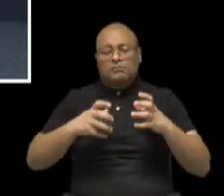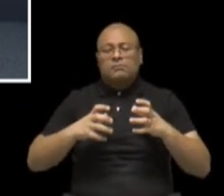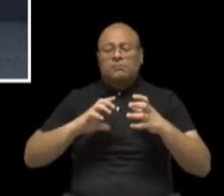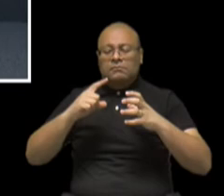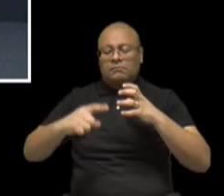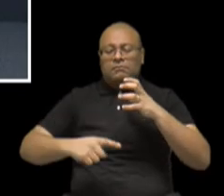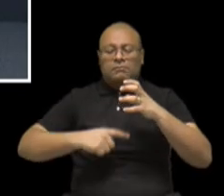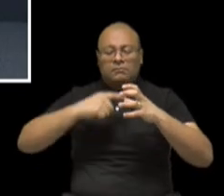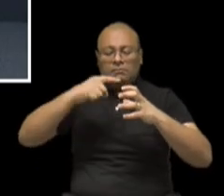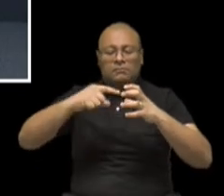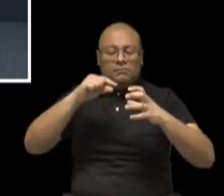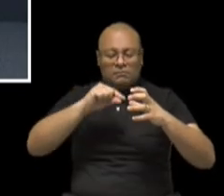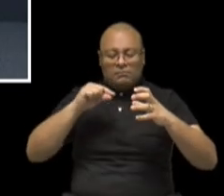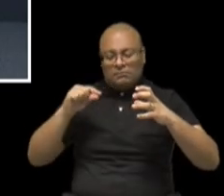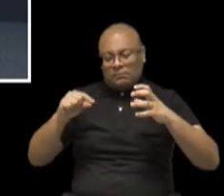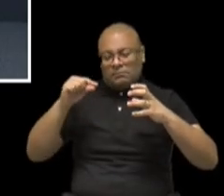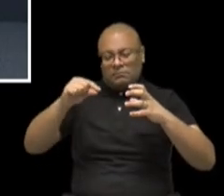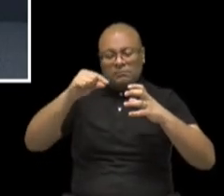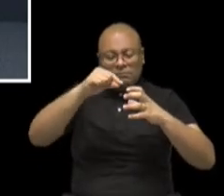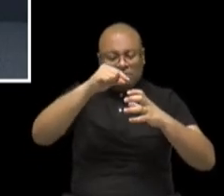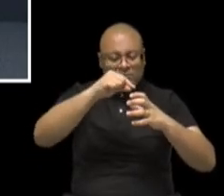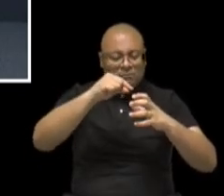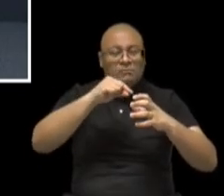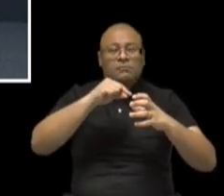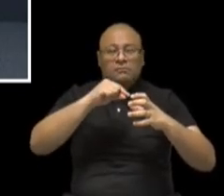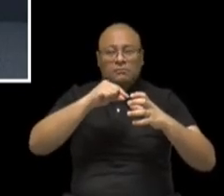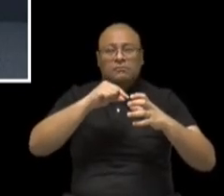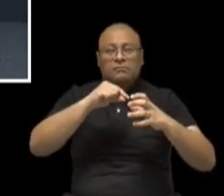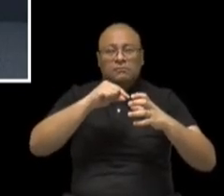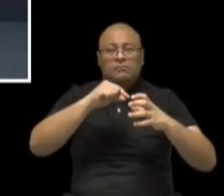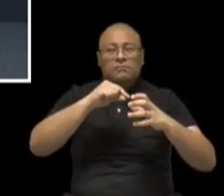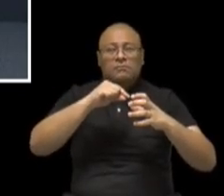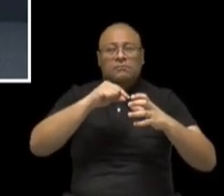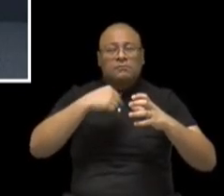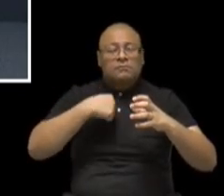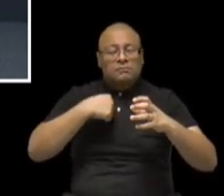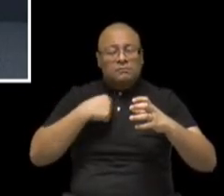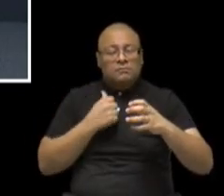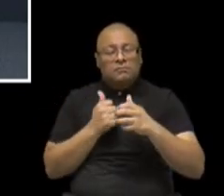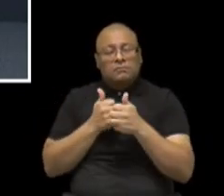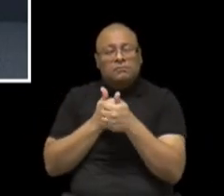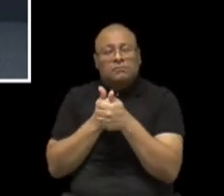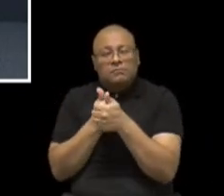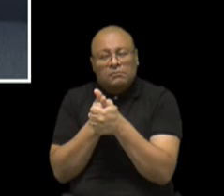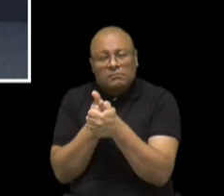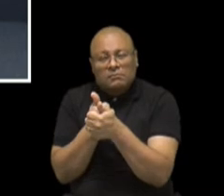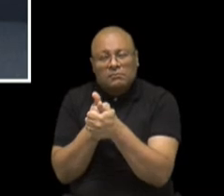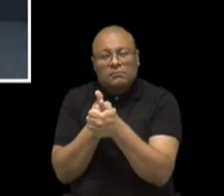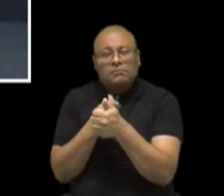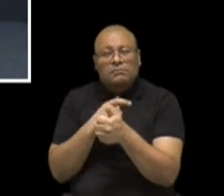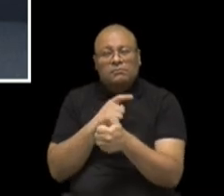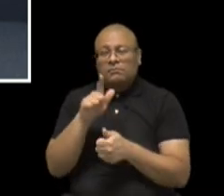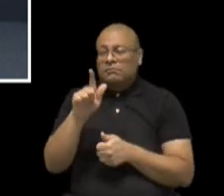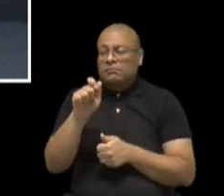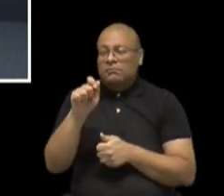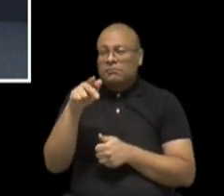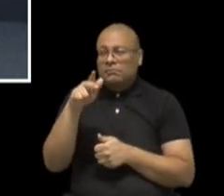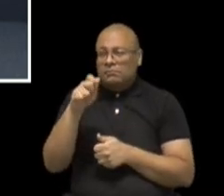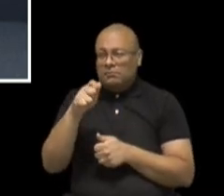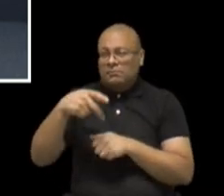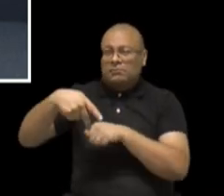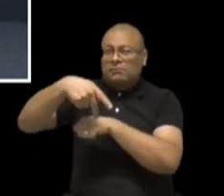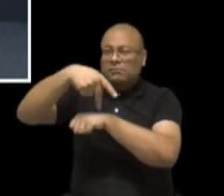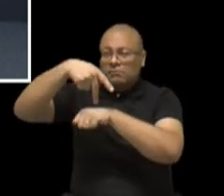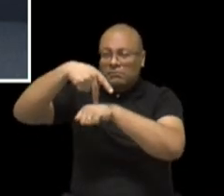there is a lack of that. So I came across the Bolgatanga weaving, which is a